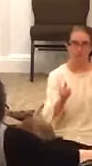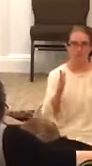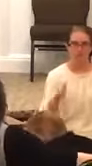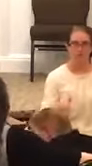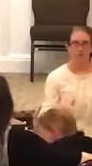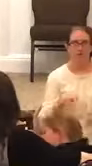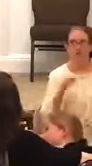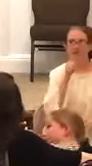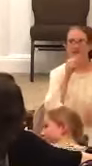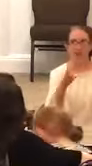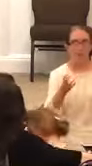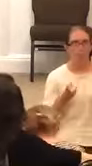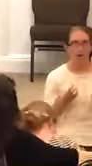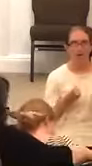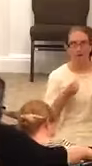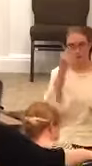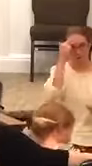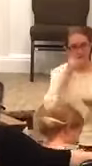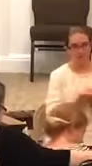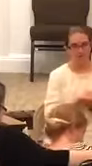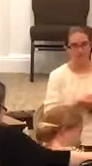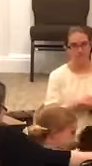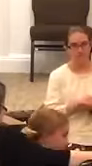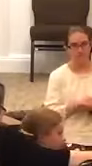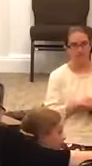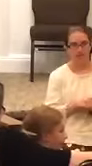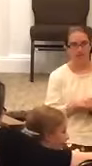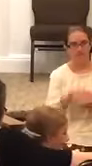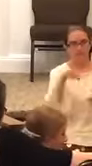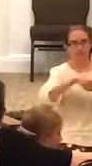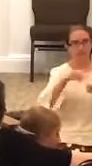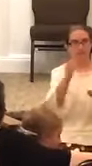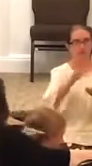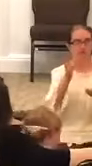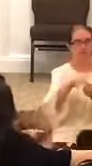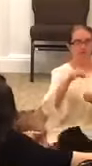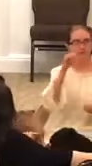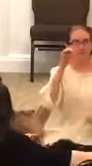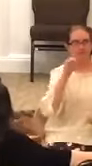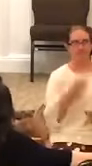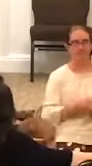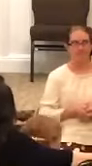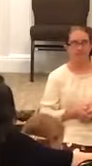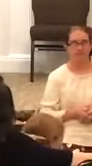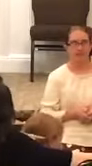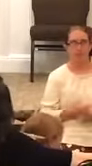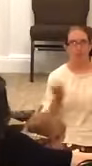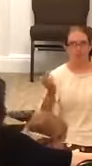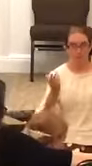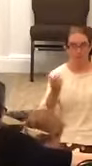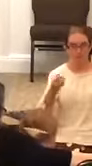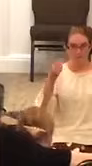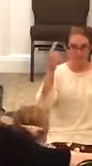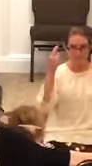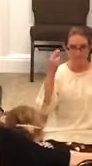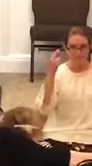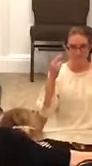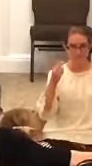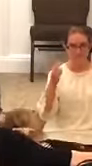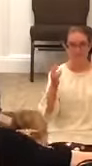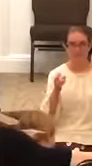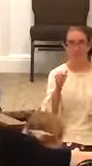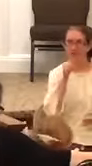just refuses to believe in the Holy Ghost? What's going to be the end of